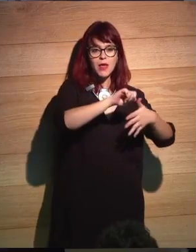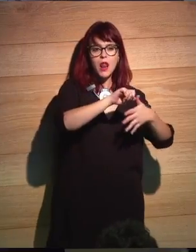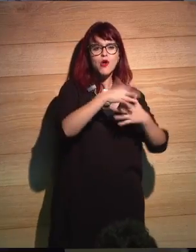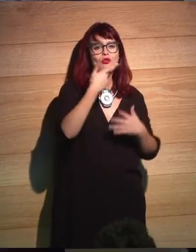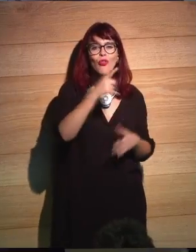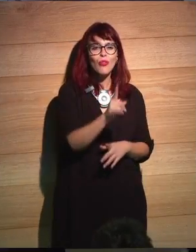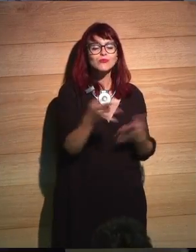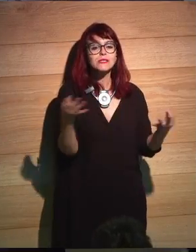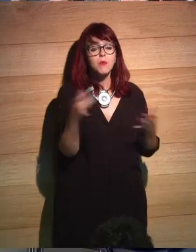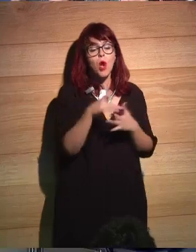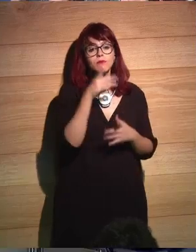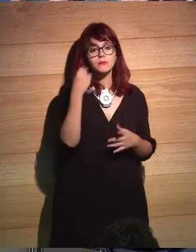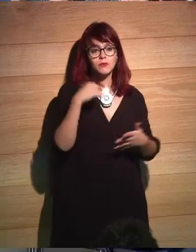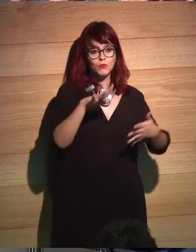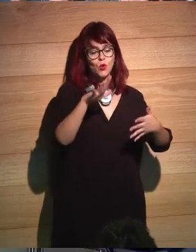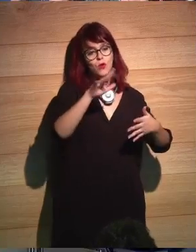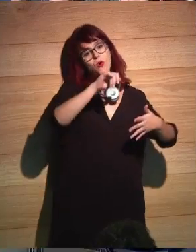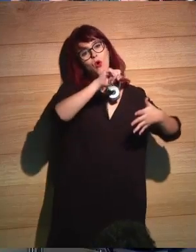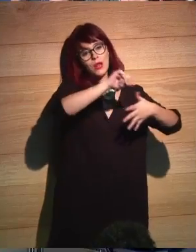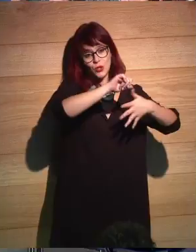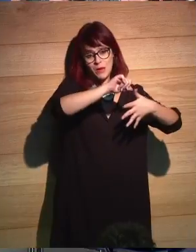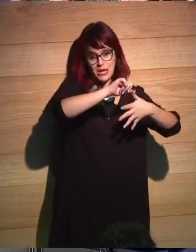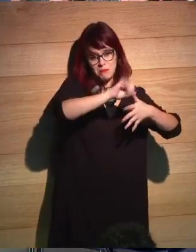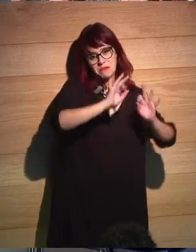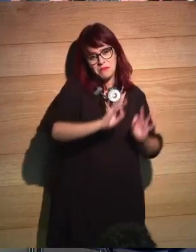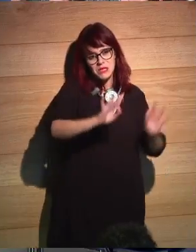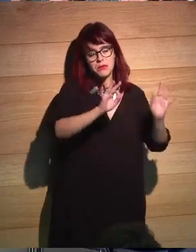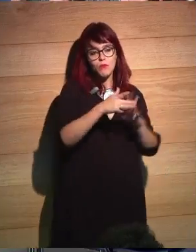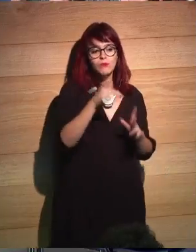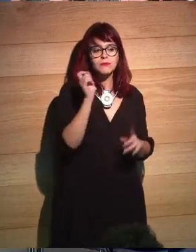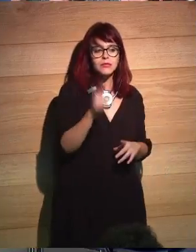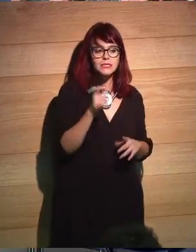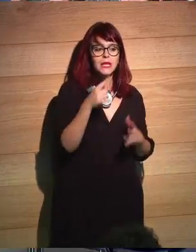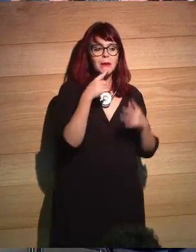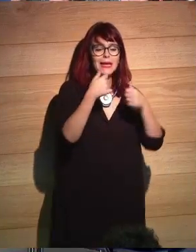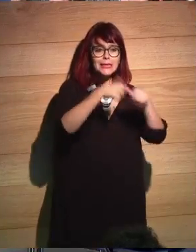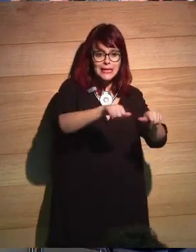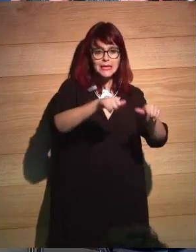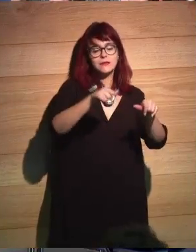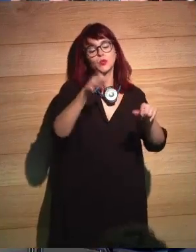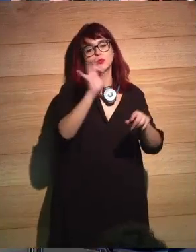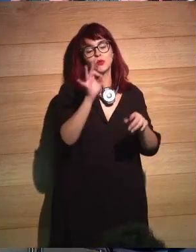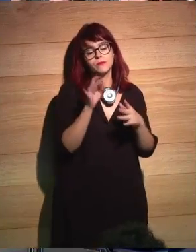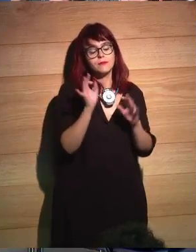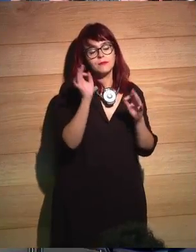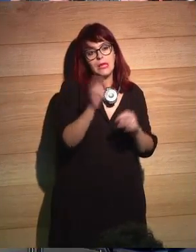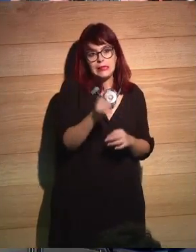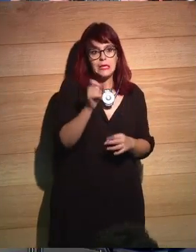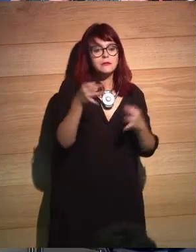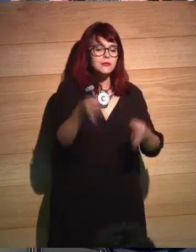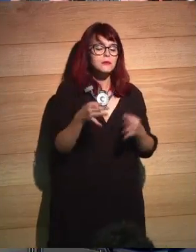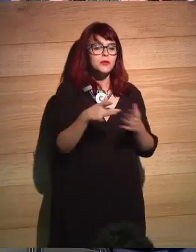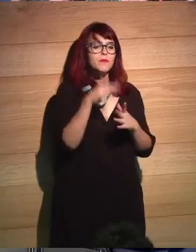know about Latin American literature? I'm asking this because after using so